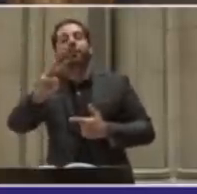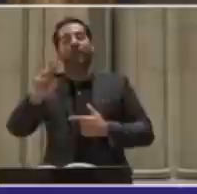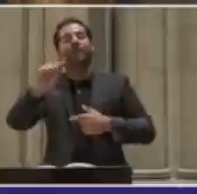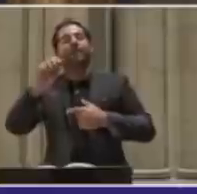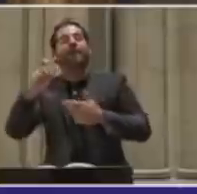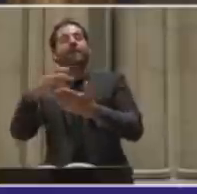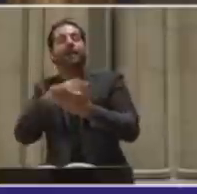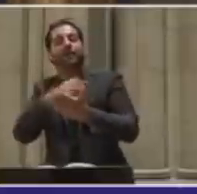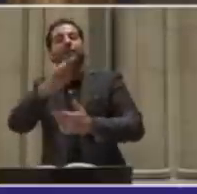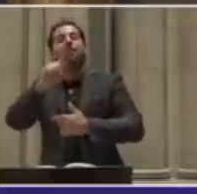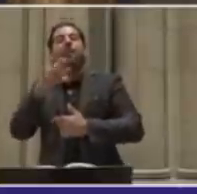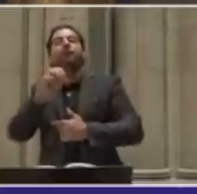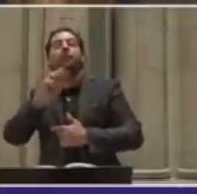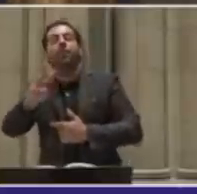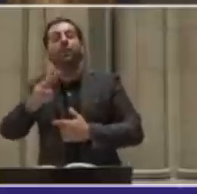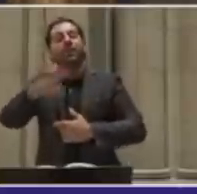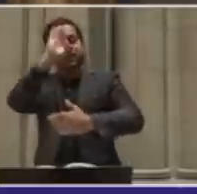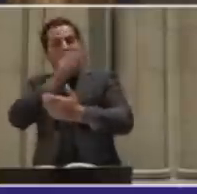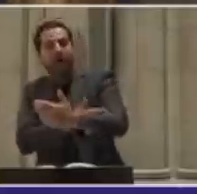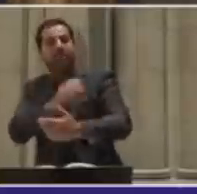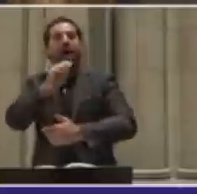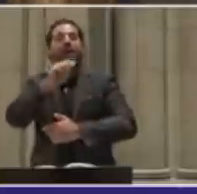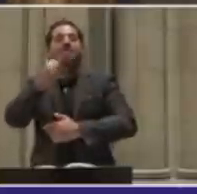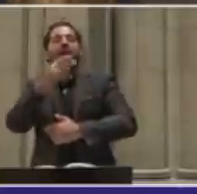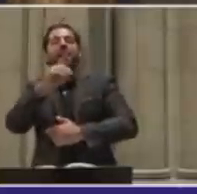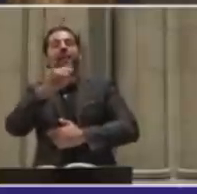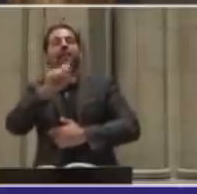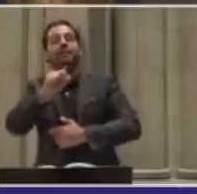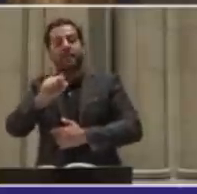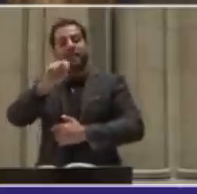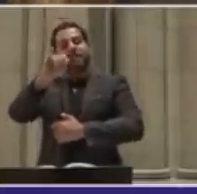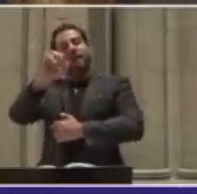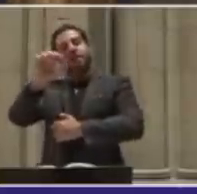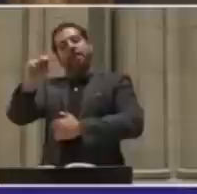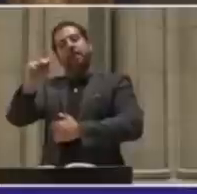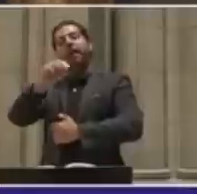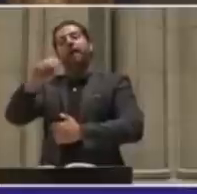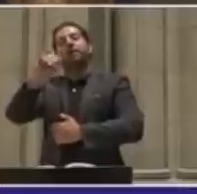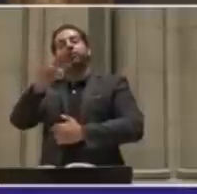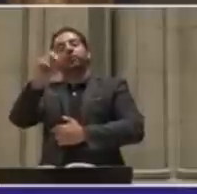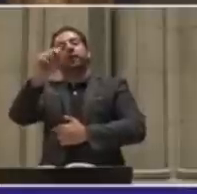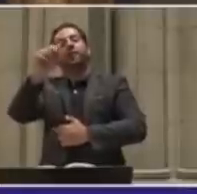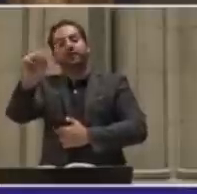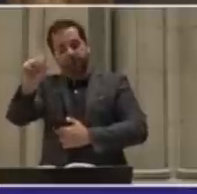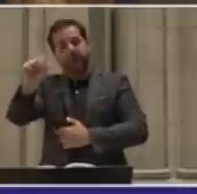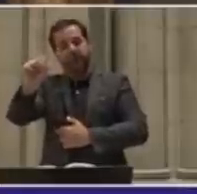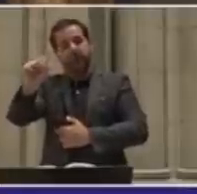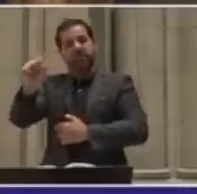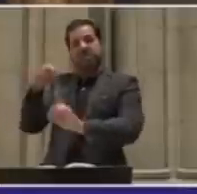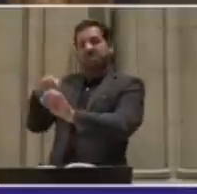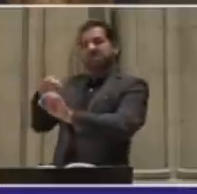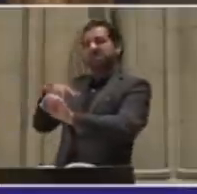collector; James, son of Alphaeus and Thaddeus; Simon the Cananean; and Judas Iscariot, the one